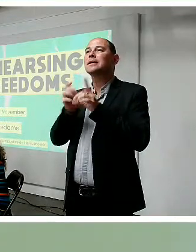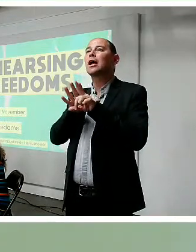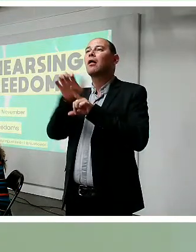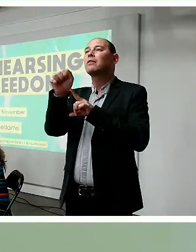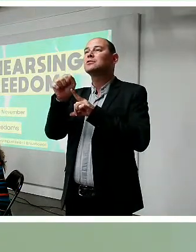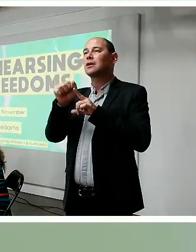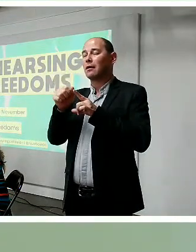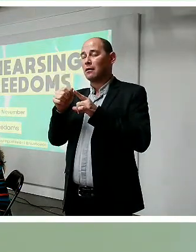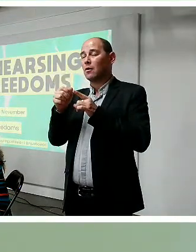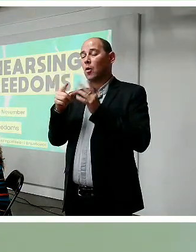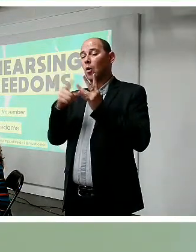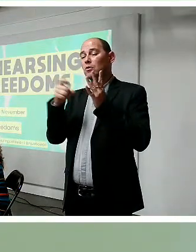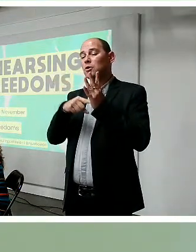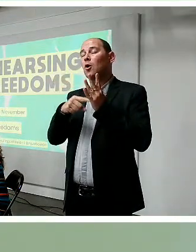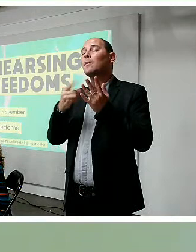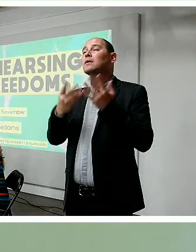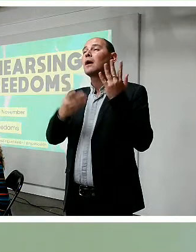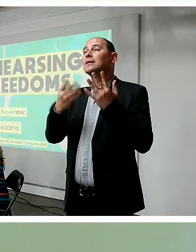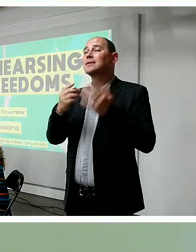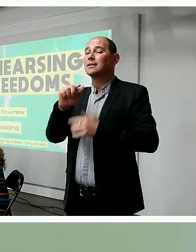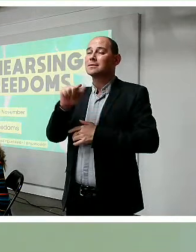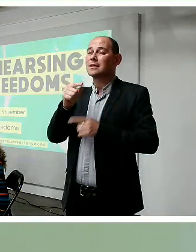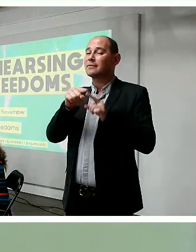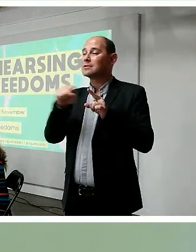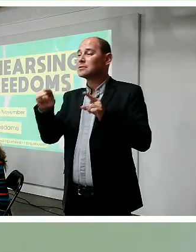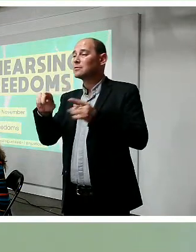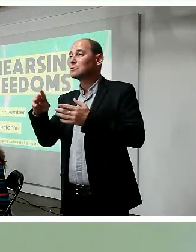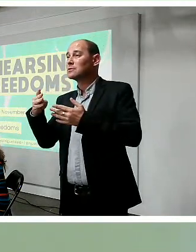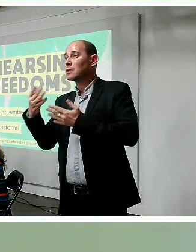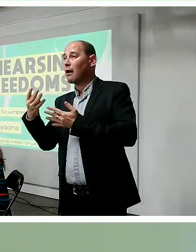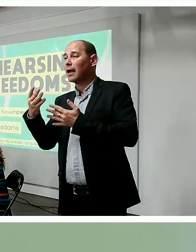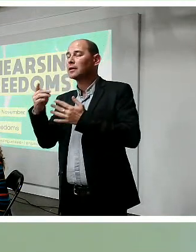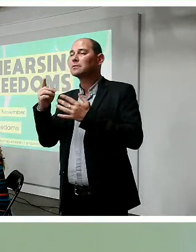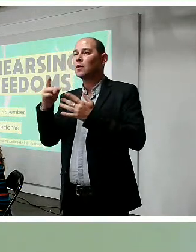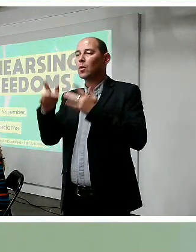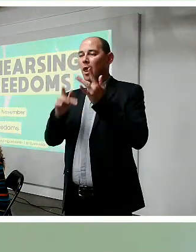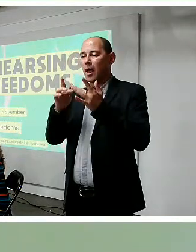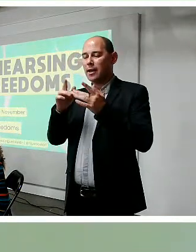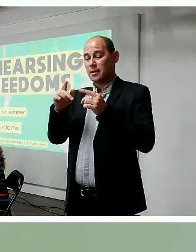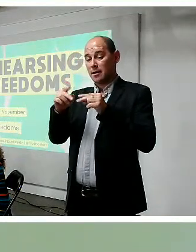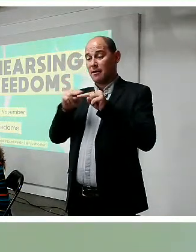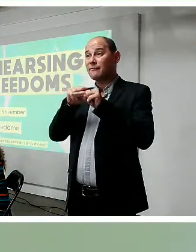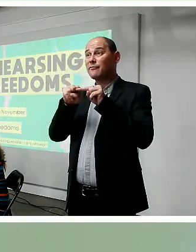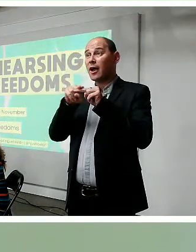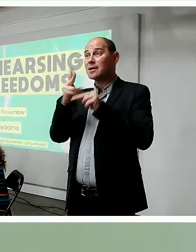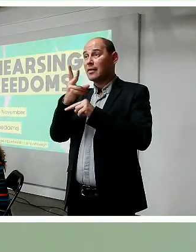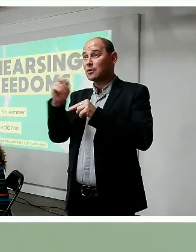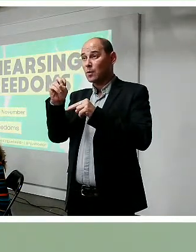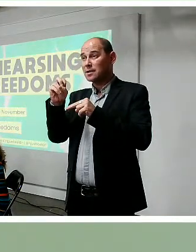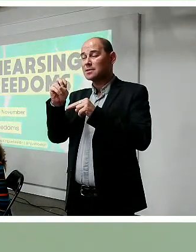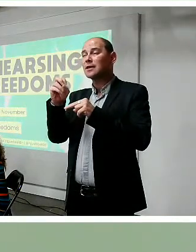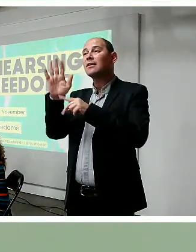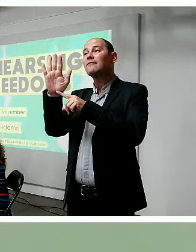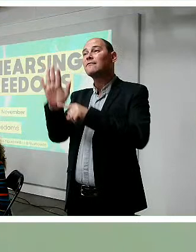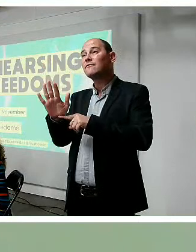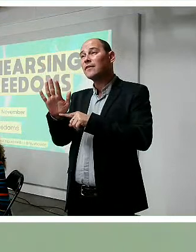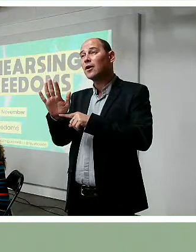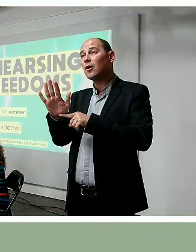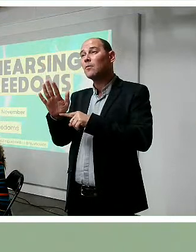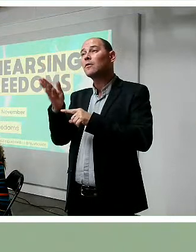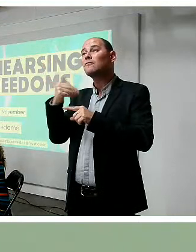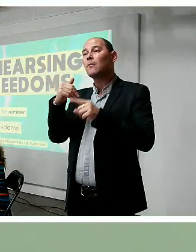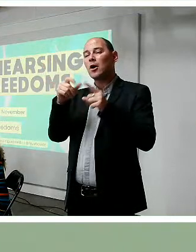19th from 7 to 9, and that's online. The next day, on Friday, the 20th, we've got film screenings of